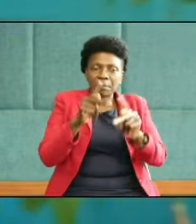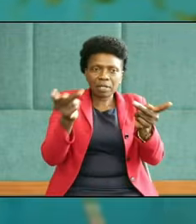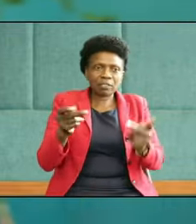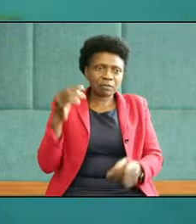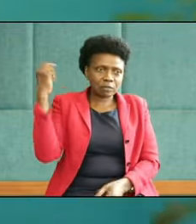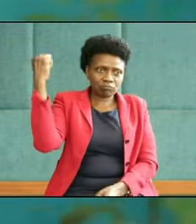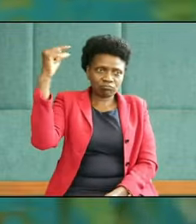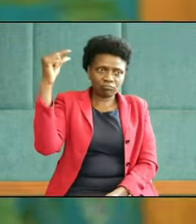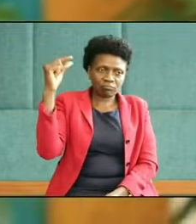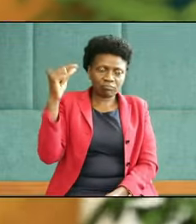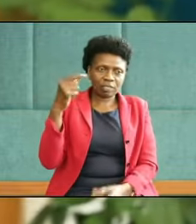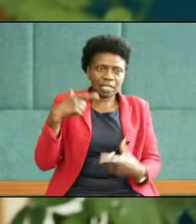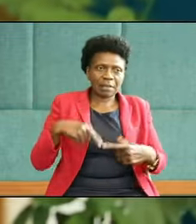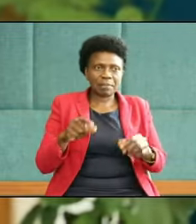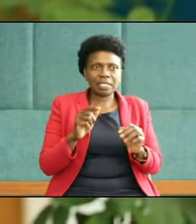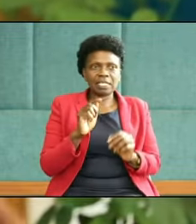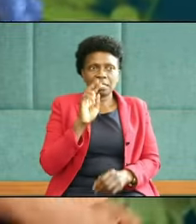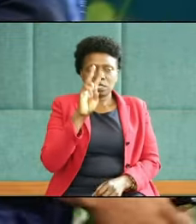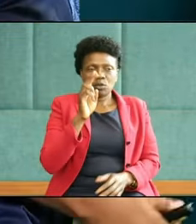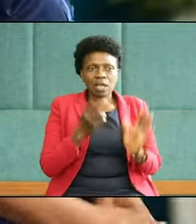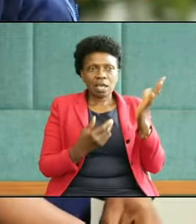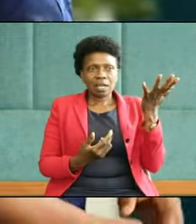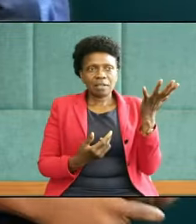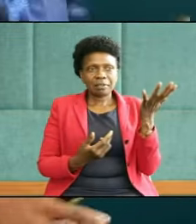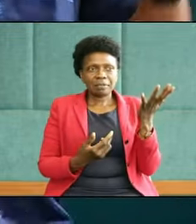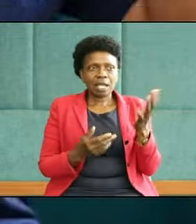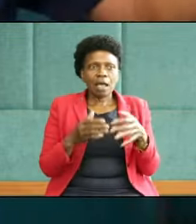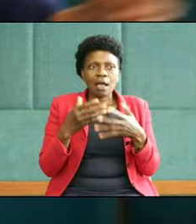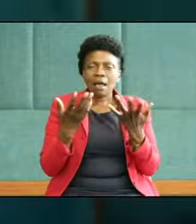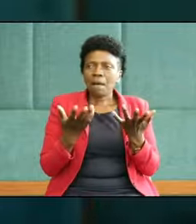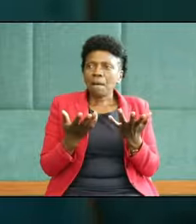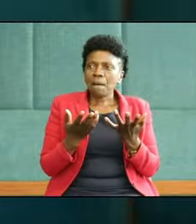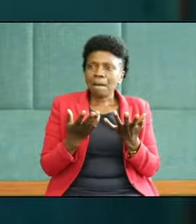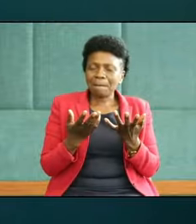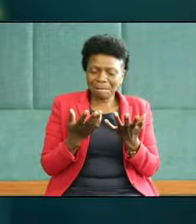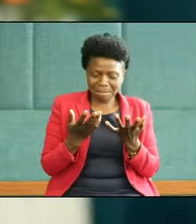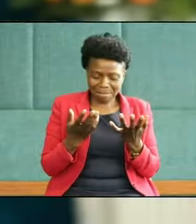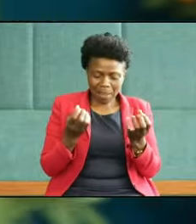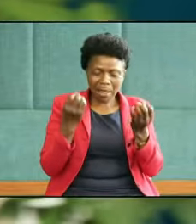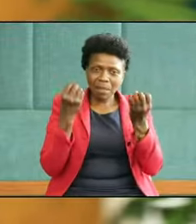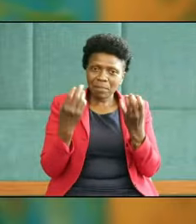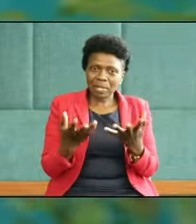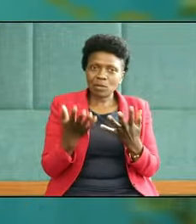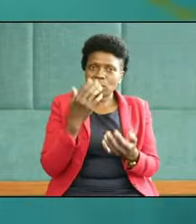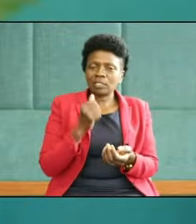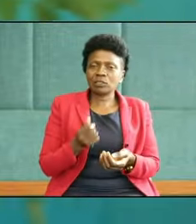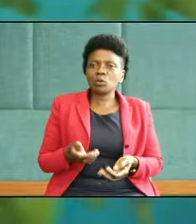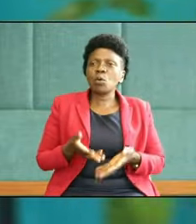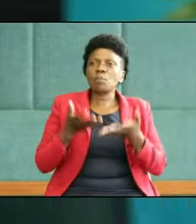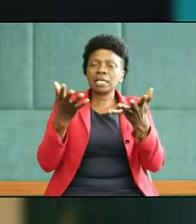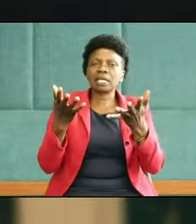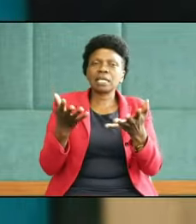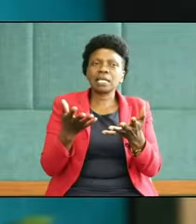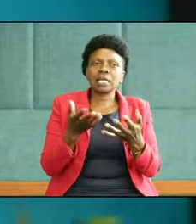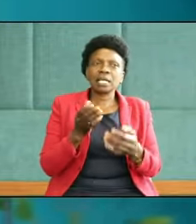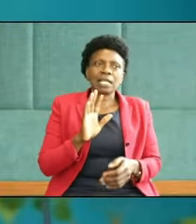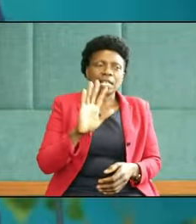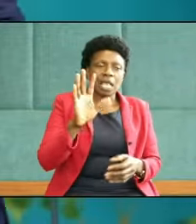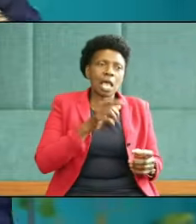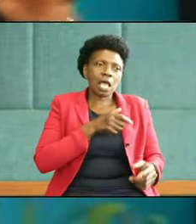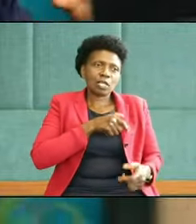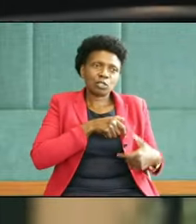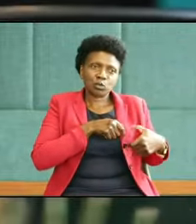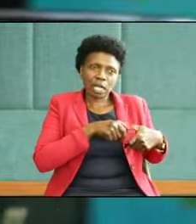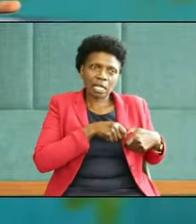hand. Hands down. How many persons want to bring their boyfriend? Listen, if you're a Seventh-day Adventist young lady and you are dating a guy,